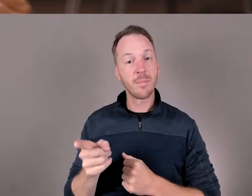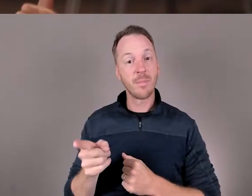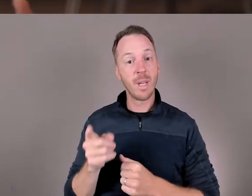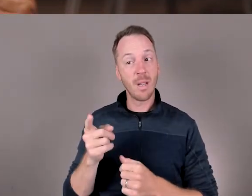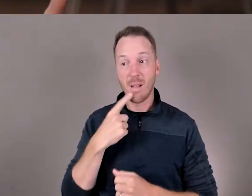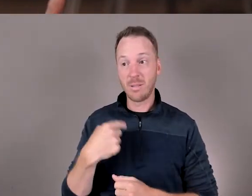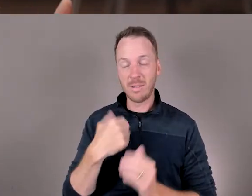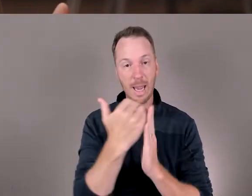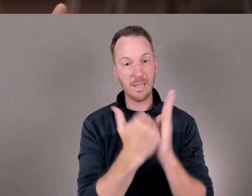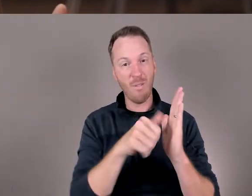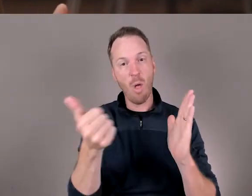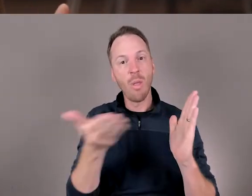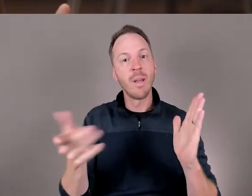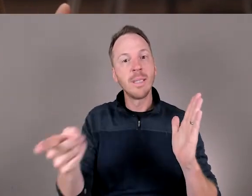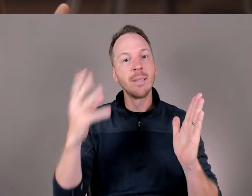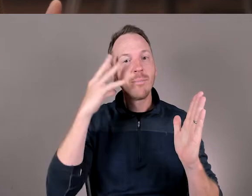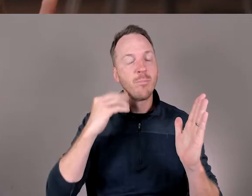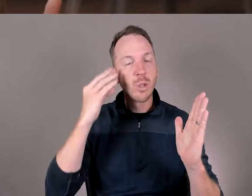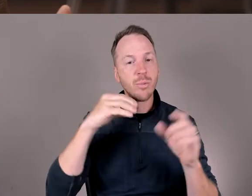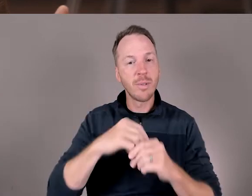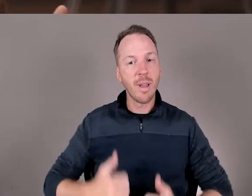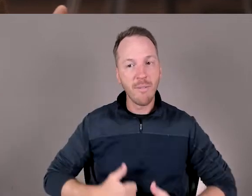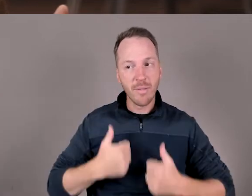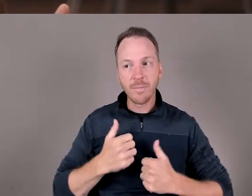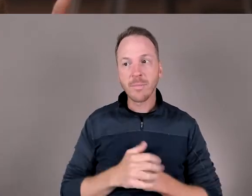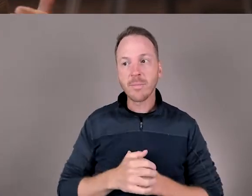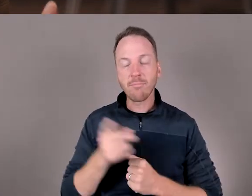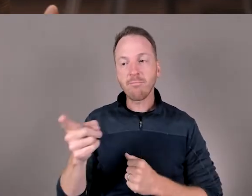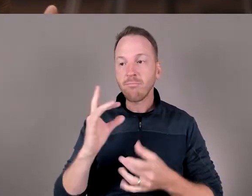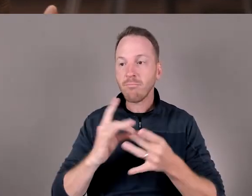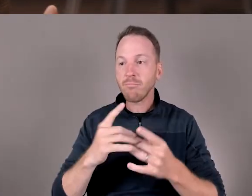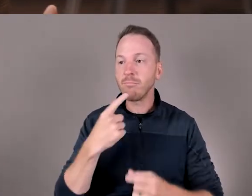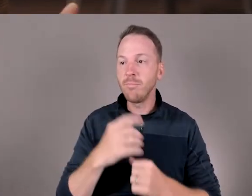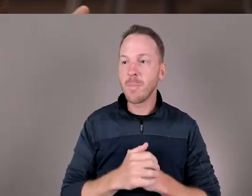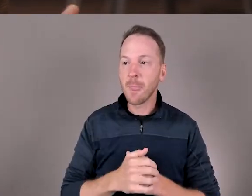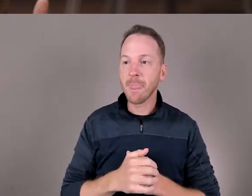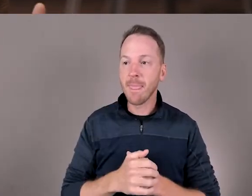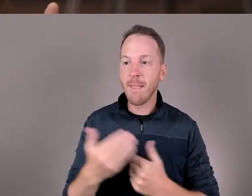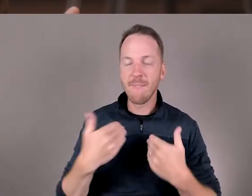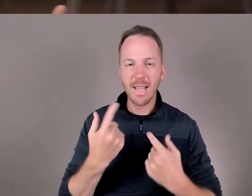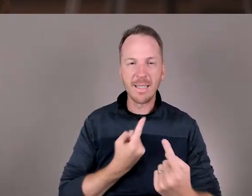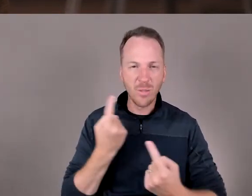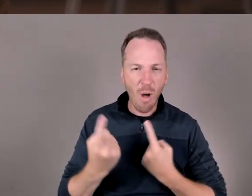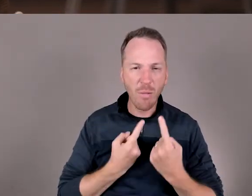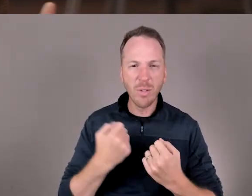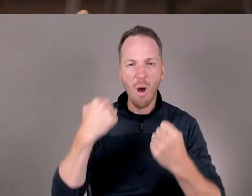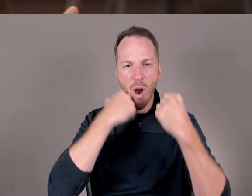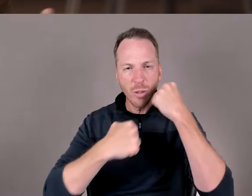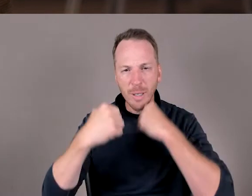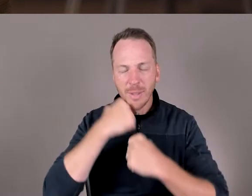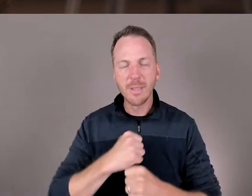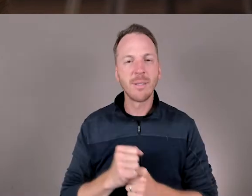shares with us a list of other things that he experienced in life. He talks about having insults and hardships